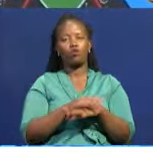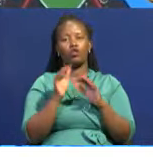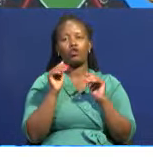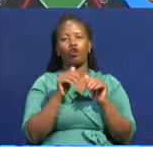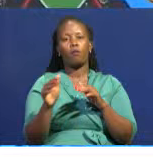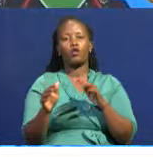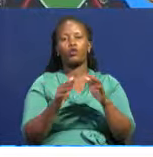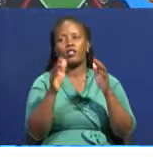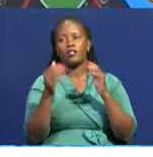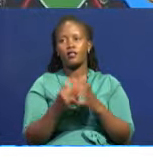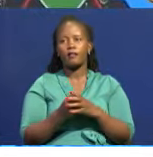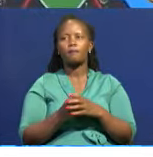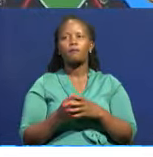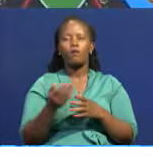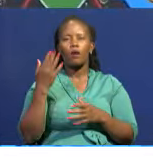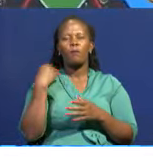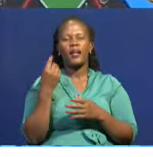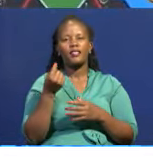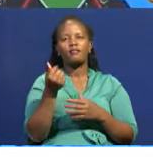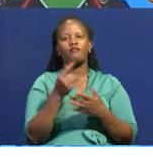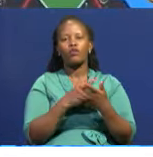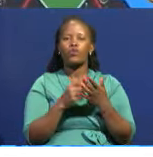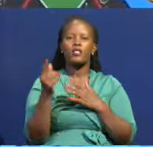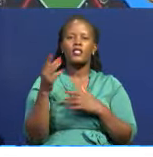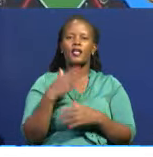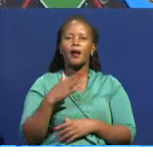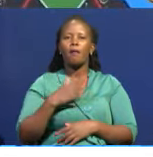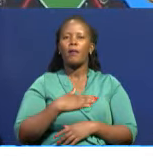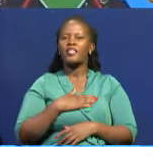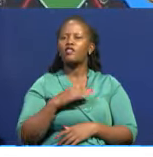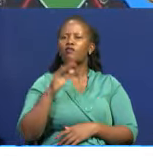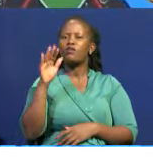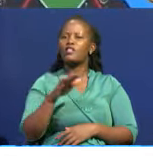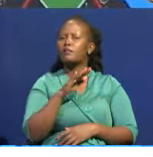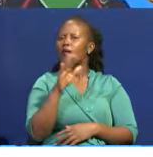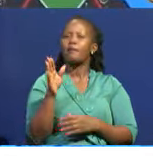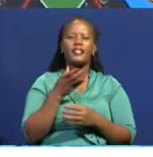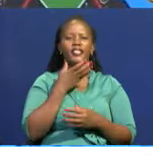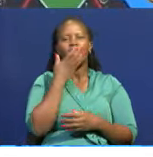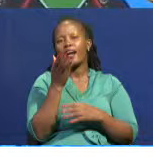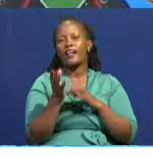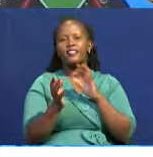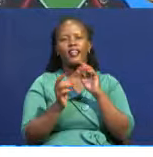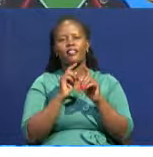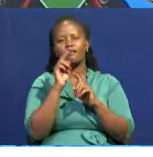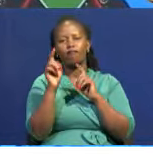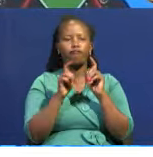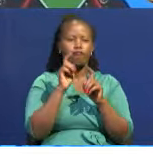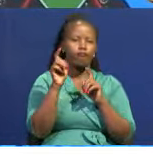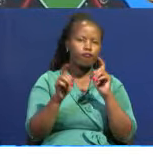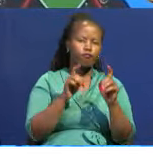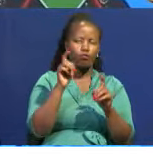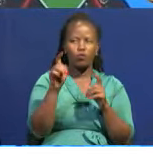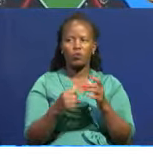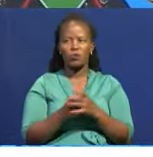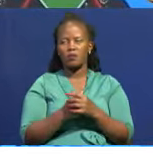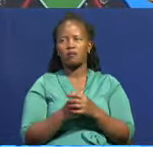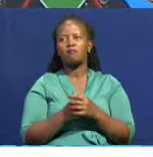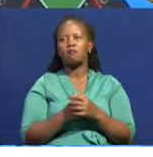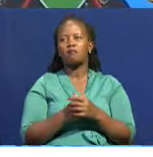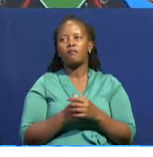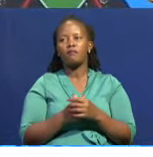in Parliament a few weeks ago answering questions, and I'll not name the